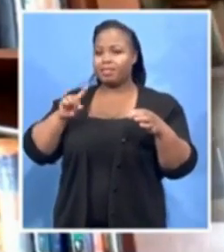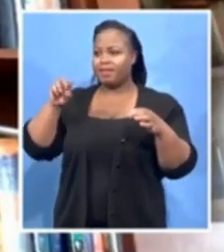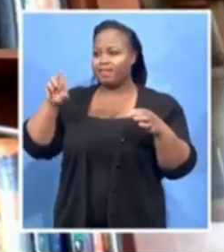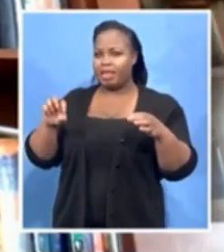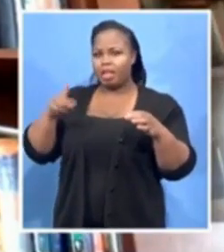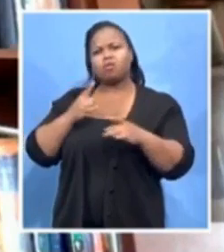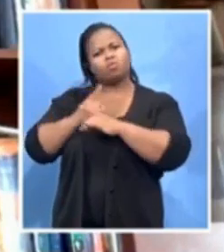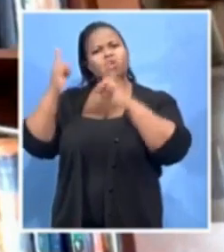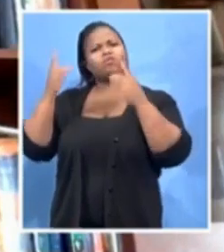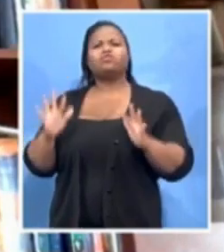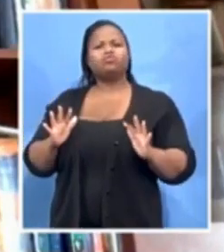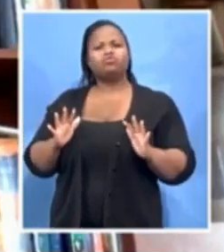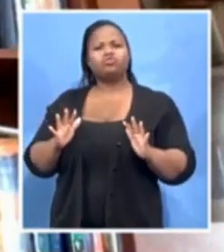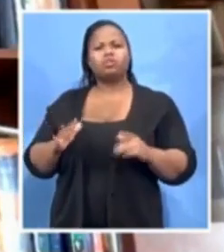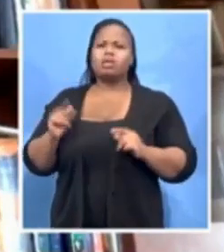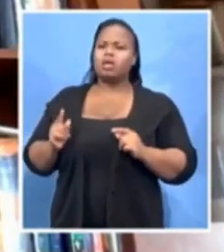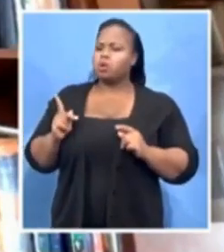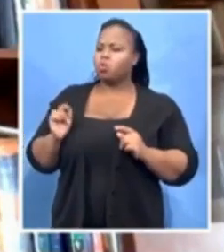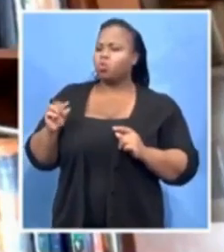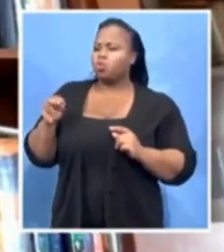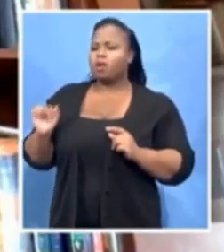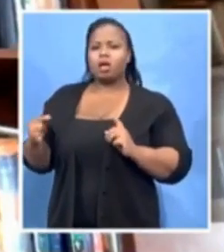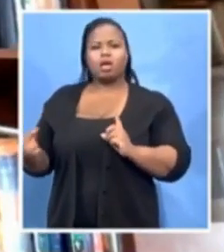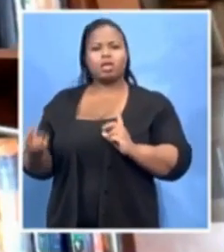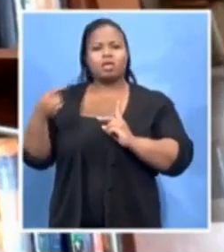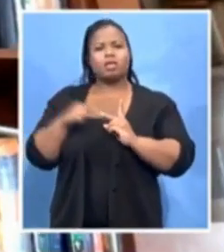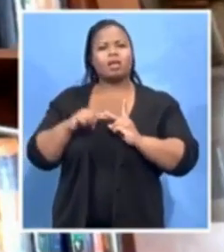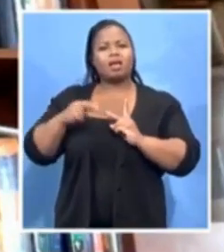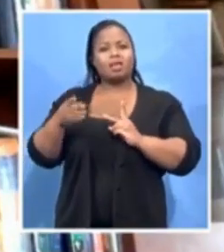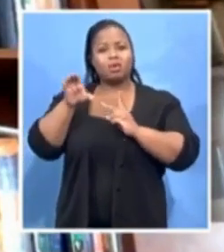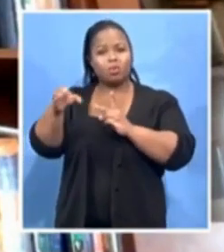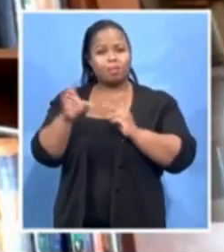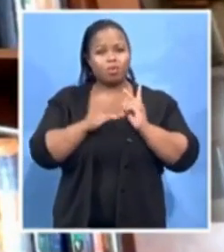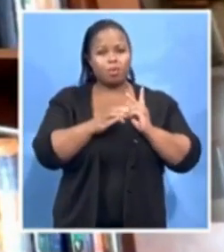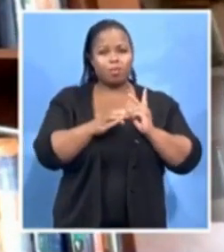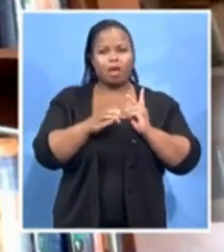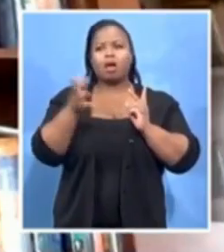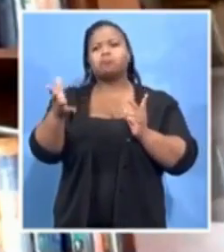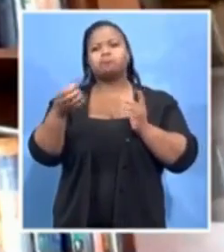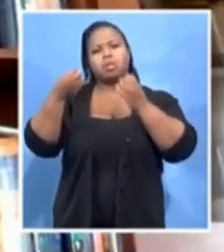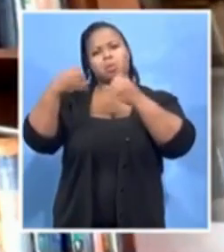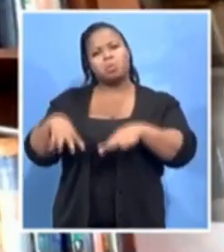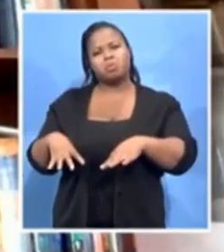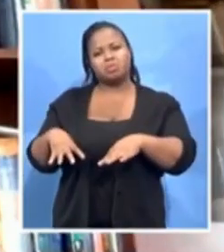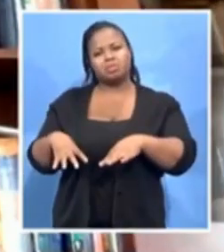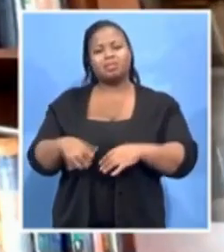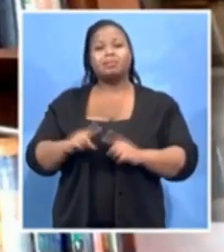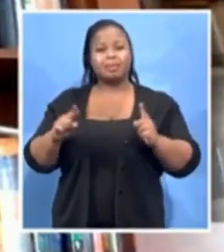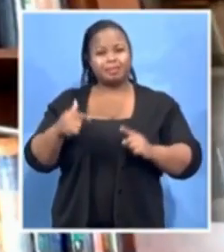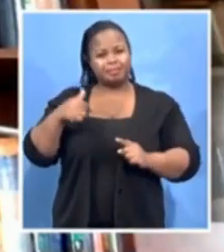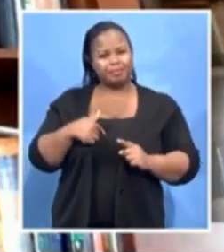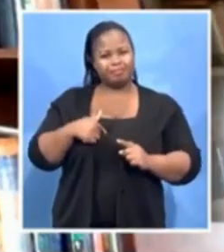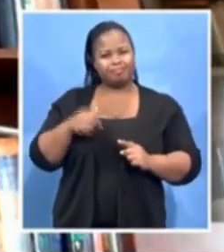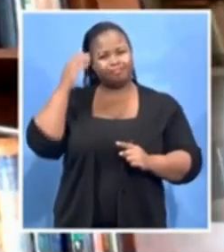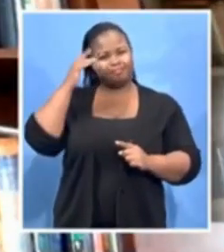Nkrumah and the Casablanca group loses out. But I want us to listen to the speech of